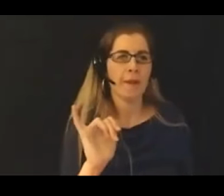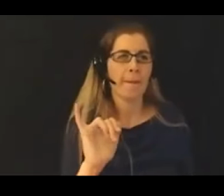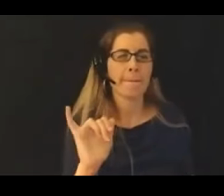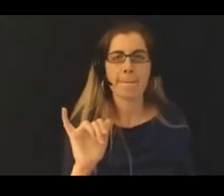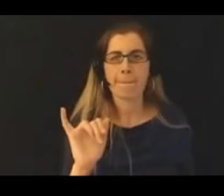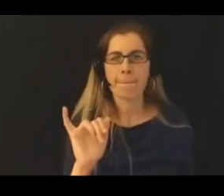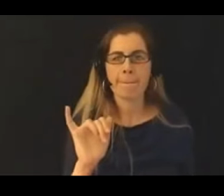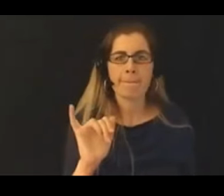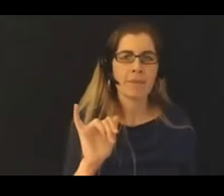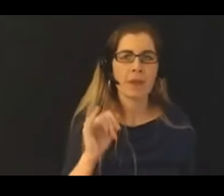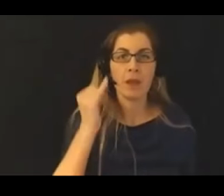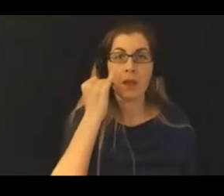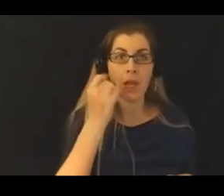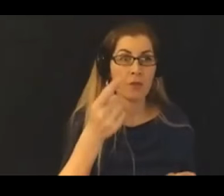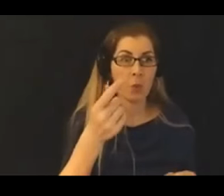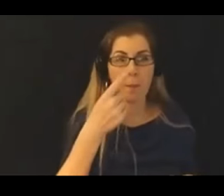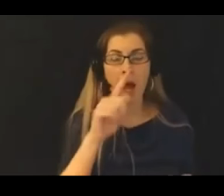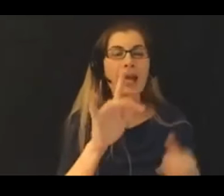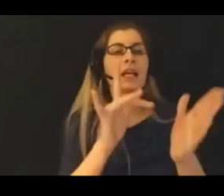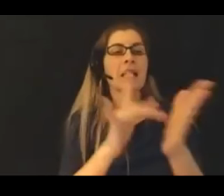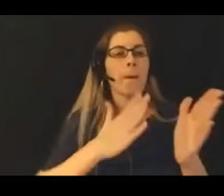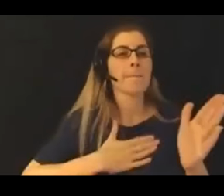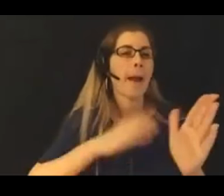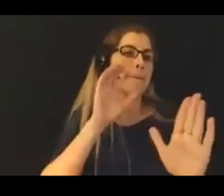I think if you want to double click on my picture, then